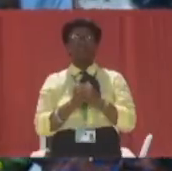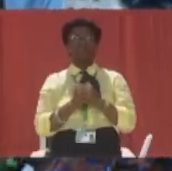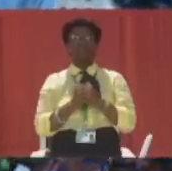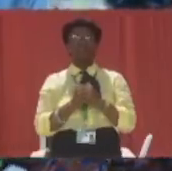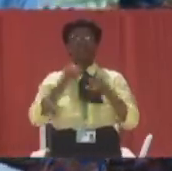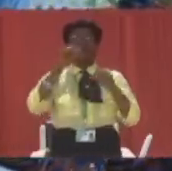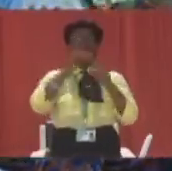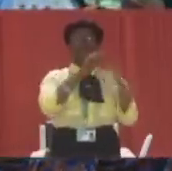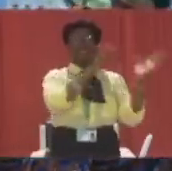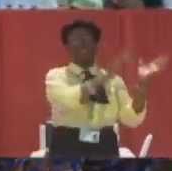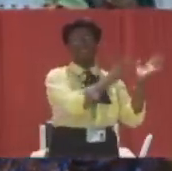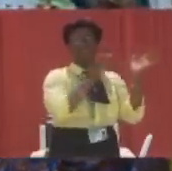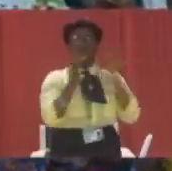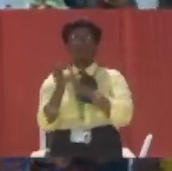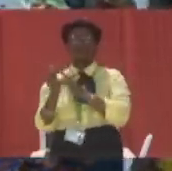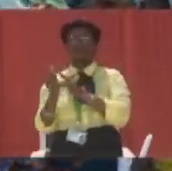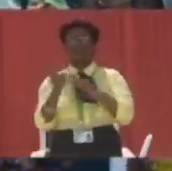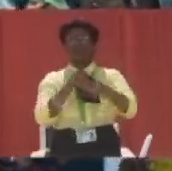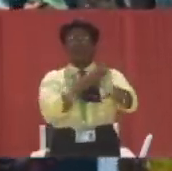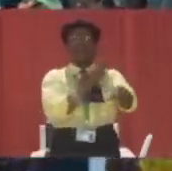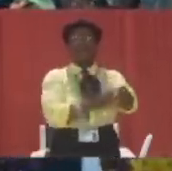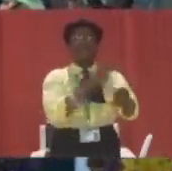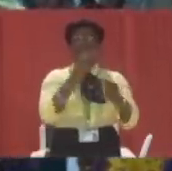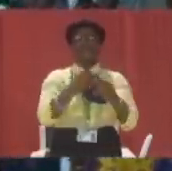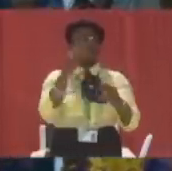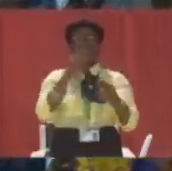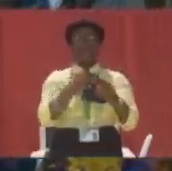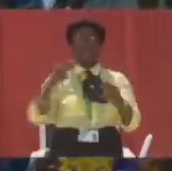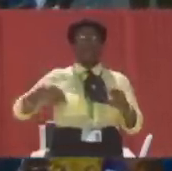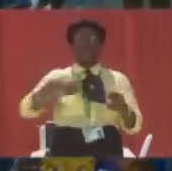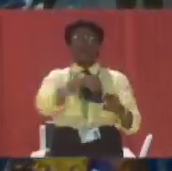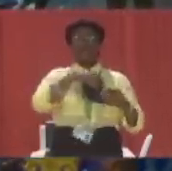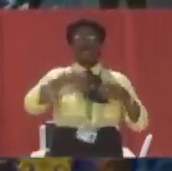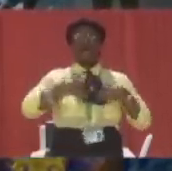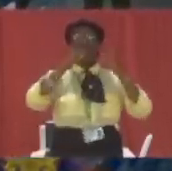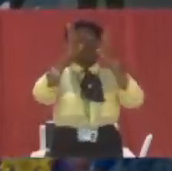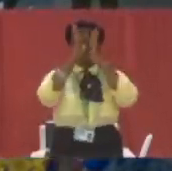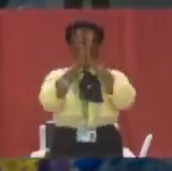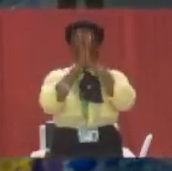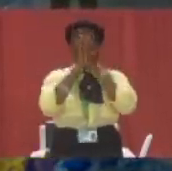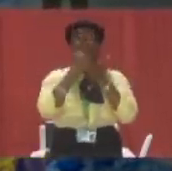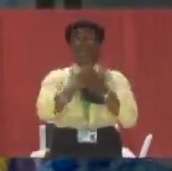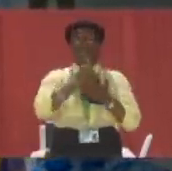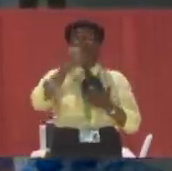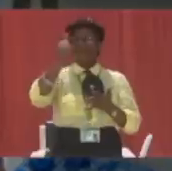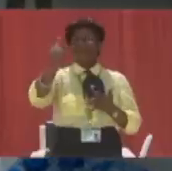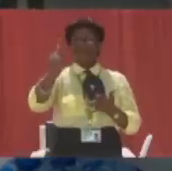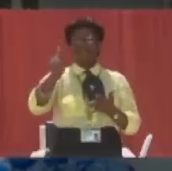In Jesus' mighty name, we have prayed.